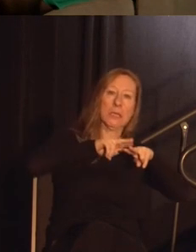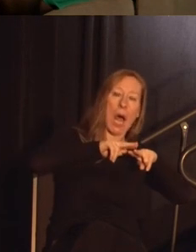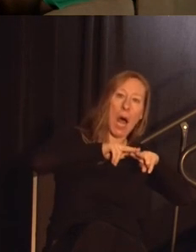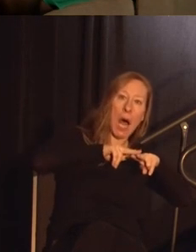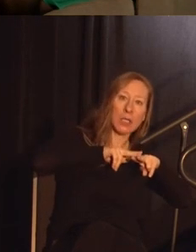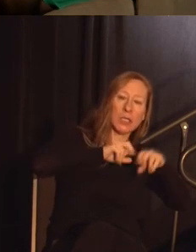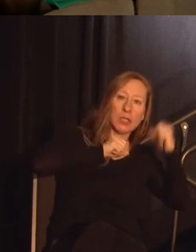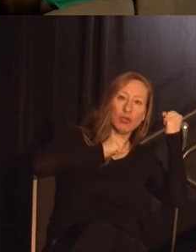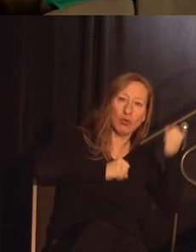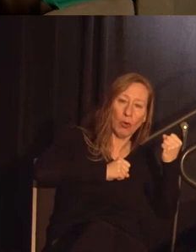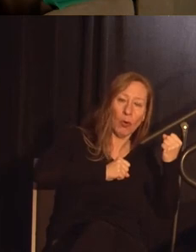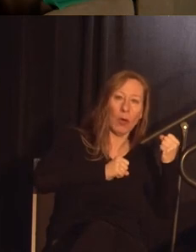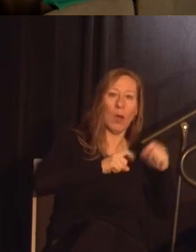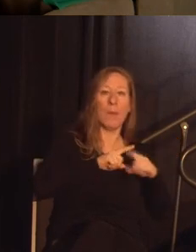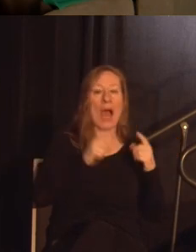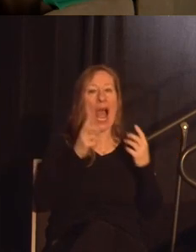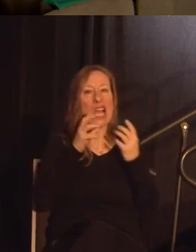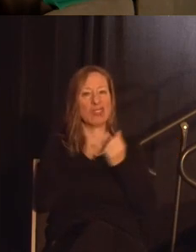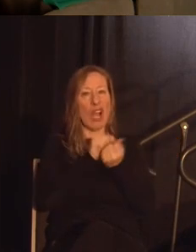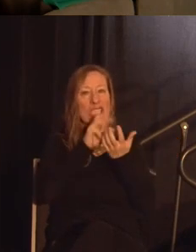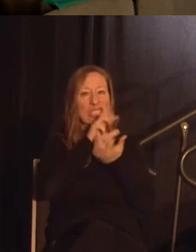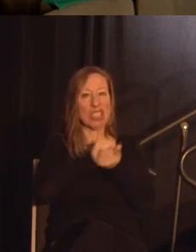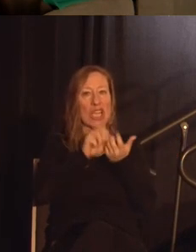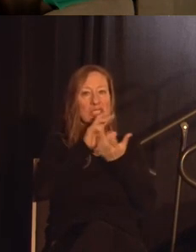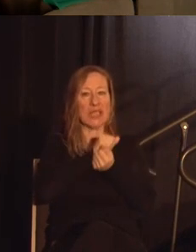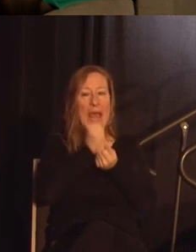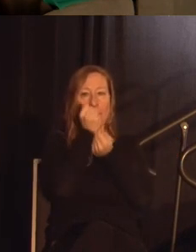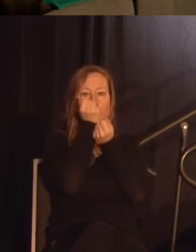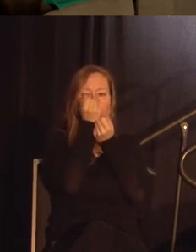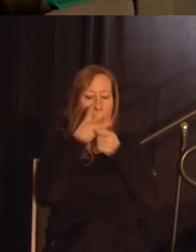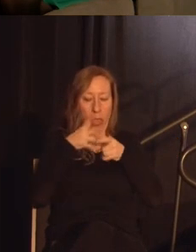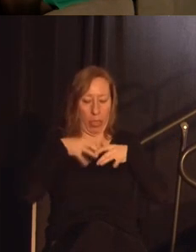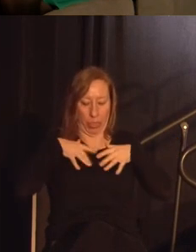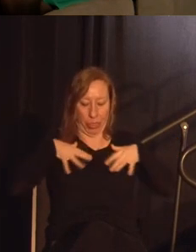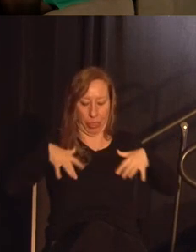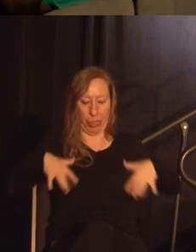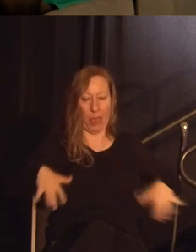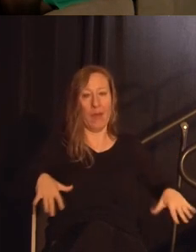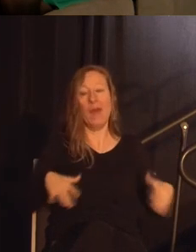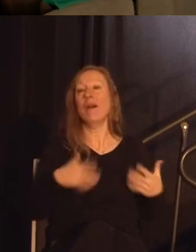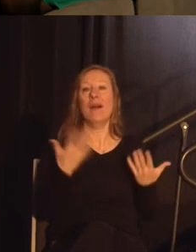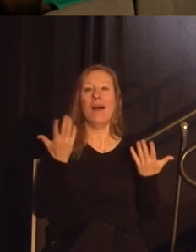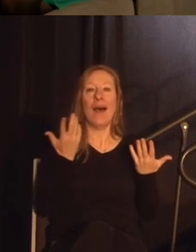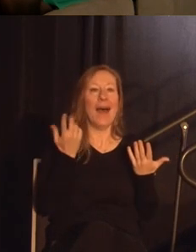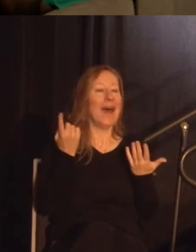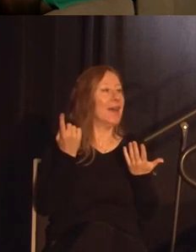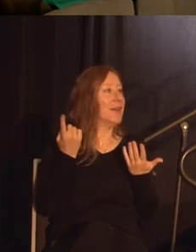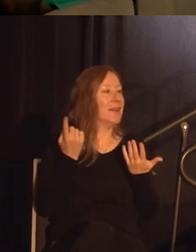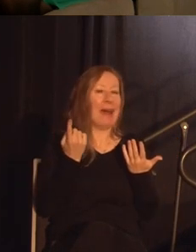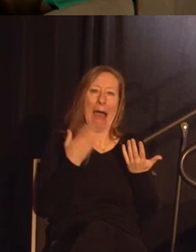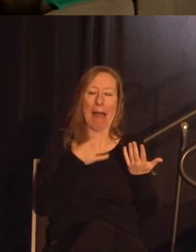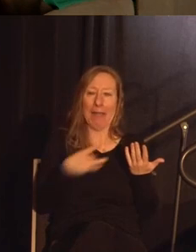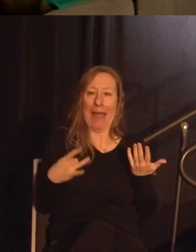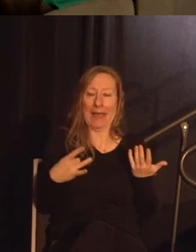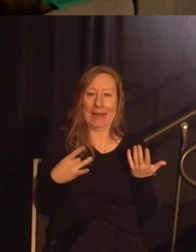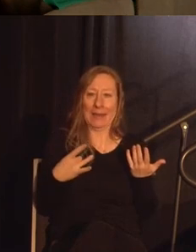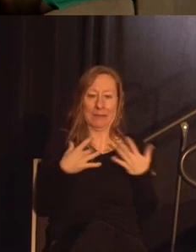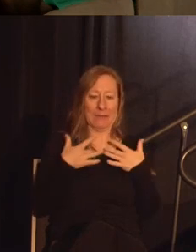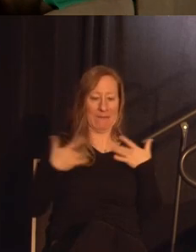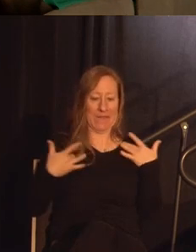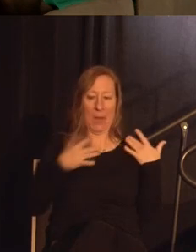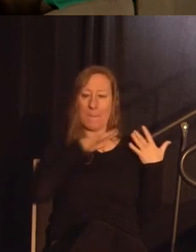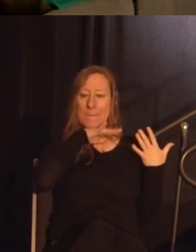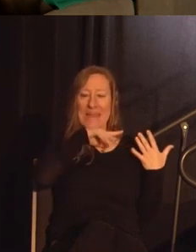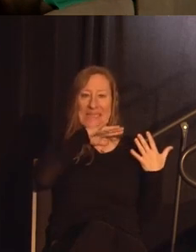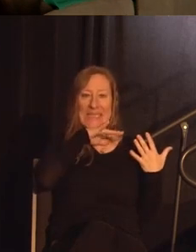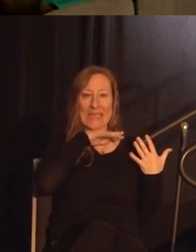salty, but it's crunchy, and it gets all over you. And there's something about, I actually need to be pretty messy. Like, my snacks, I